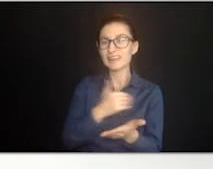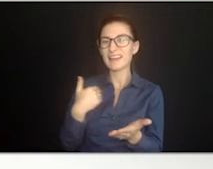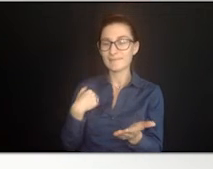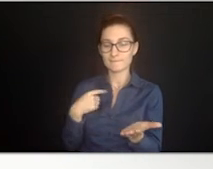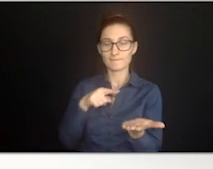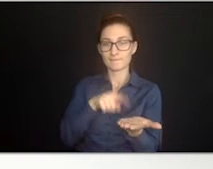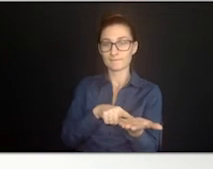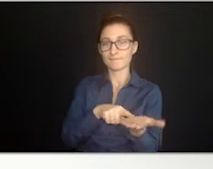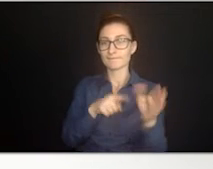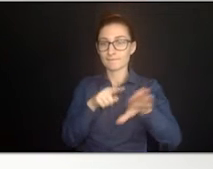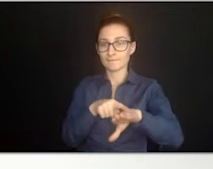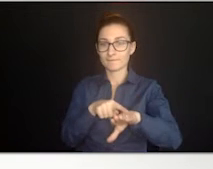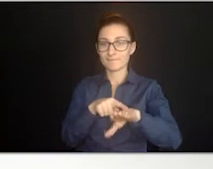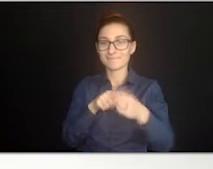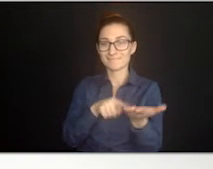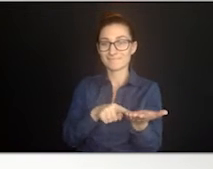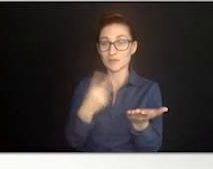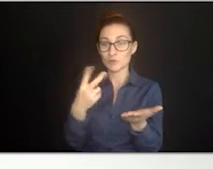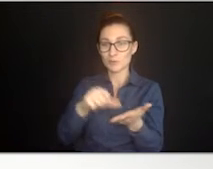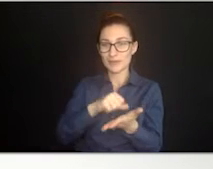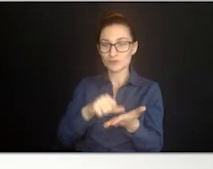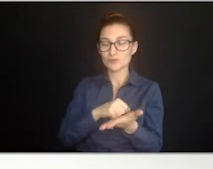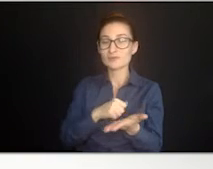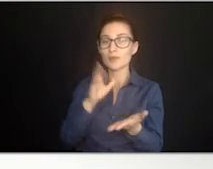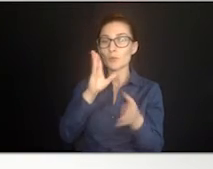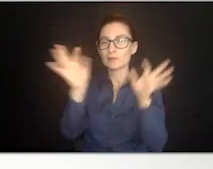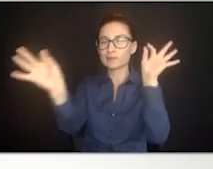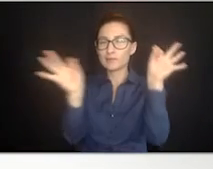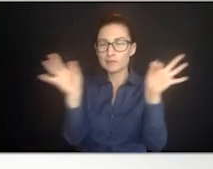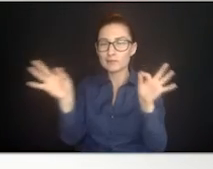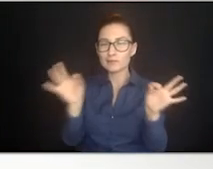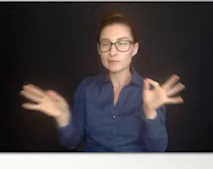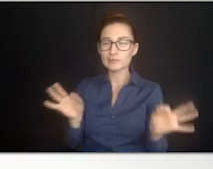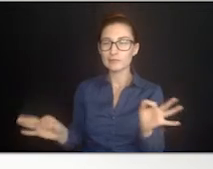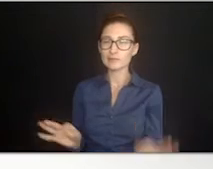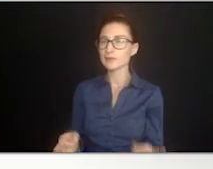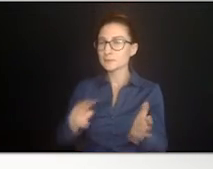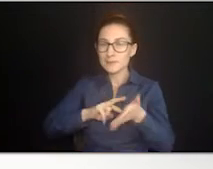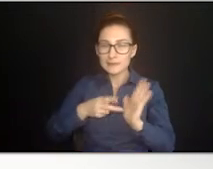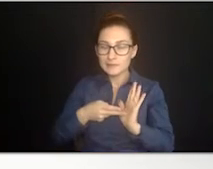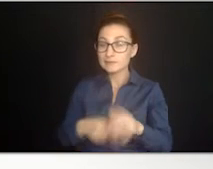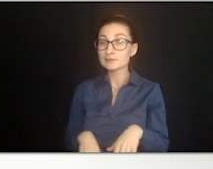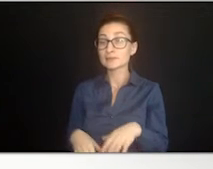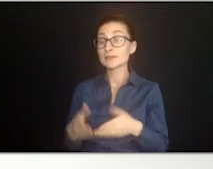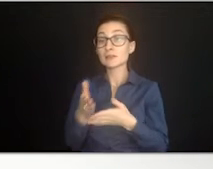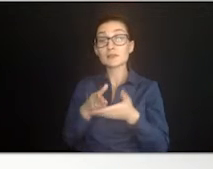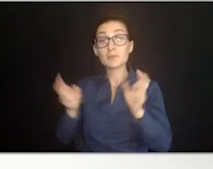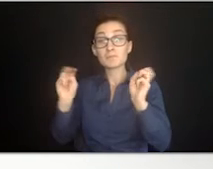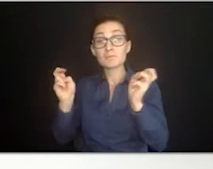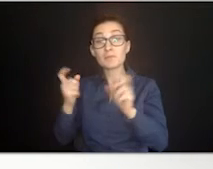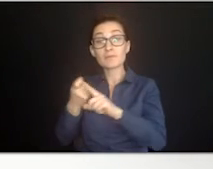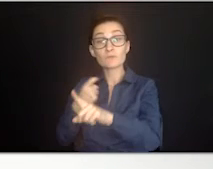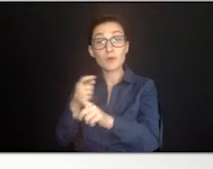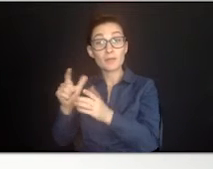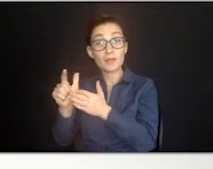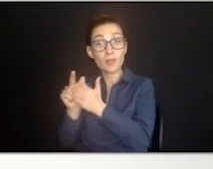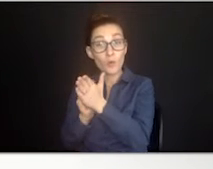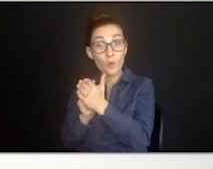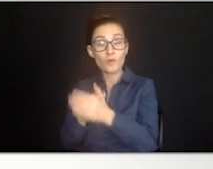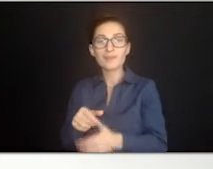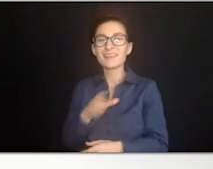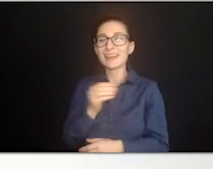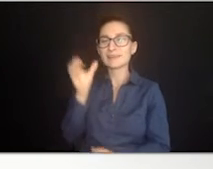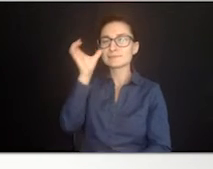2-page flyer that talks specifically about what inclusion is. It gives you little excerpts from the law, but it also kind of gives a